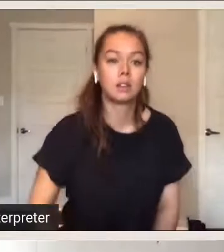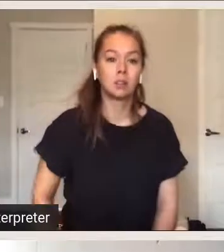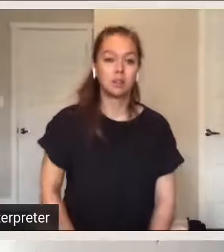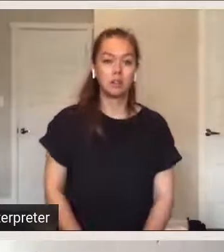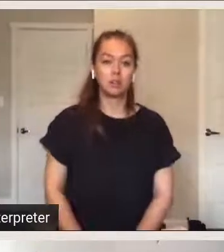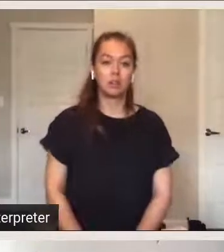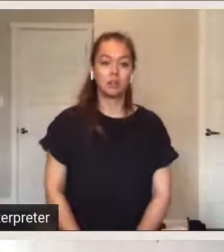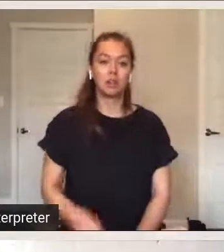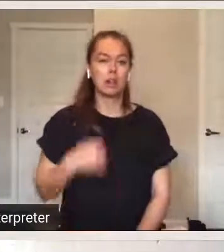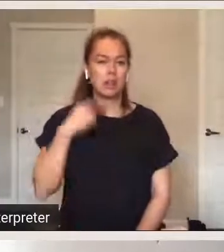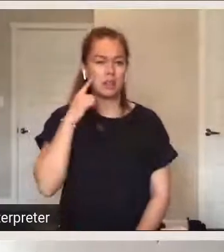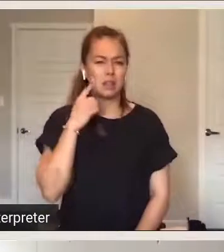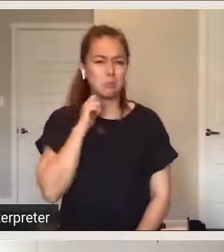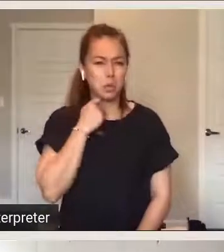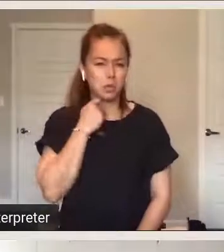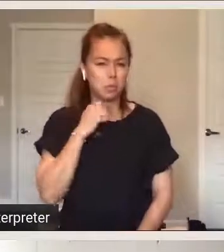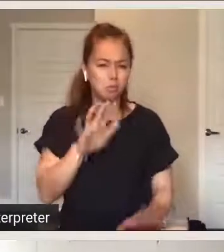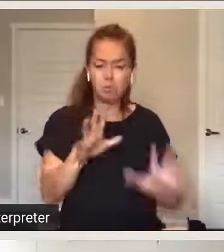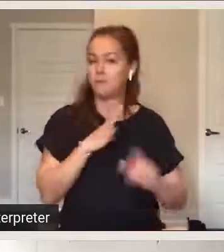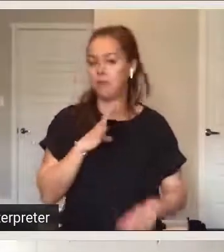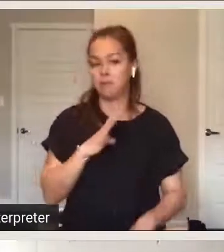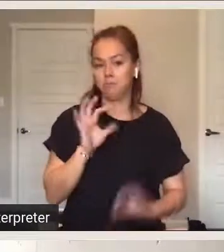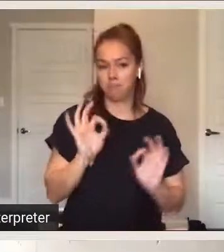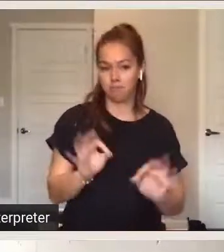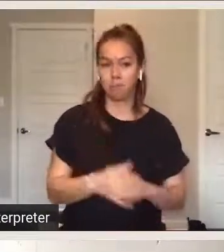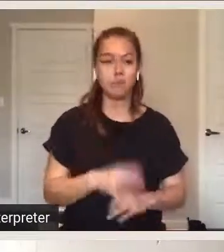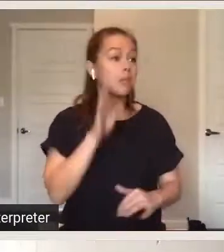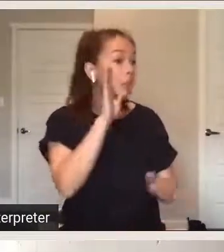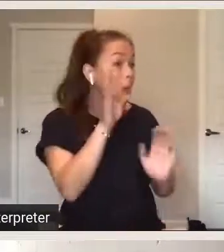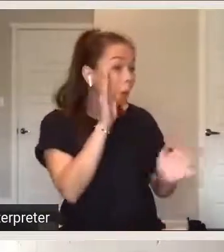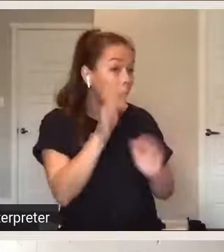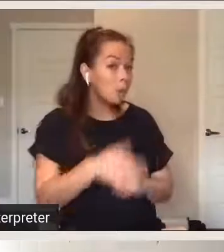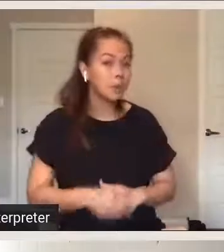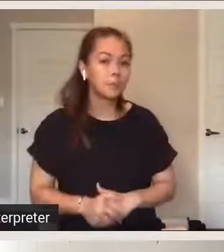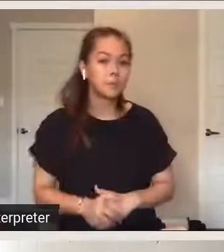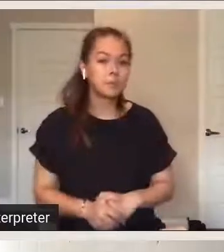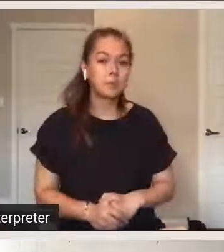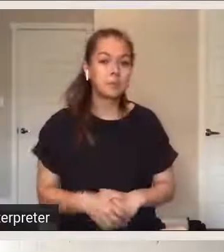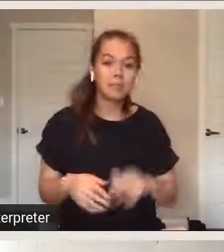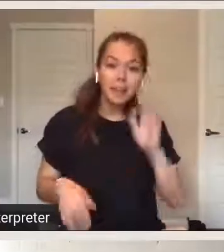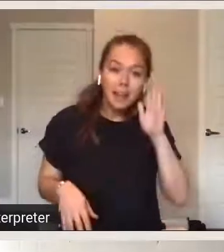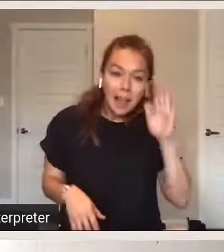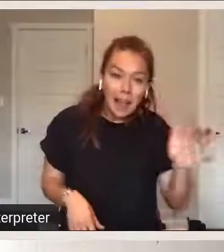Whoa, okay. Sorry. There you go. Hello. Hello. It's all good. Don't worry.